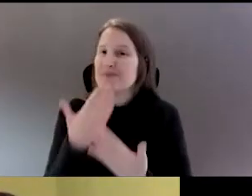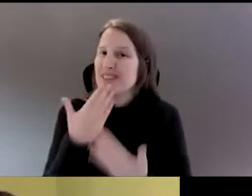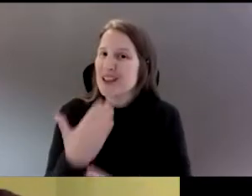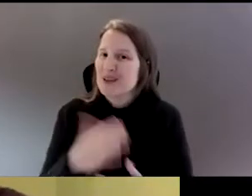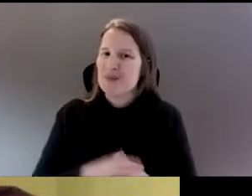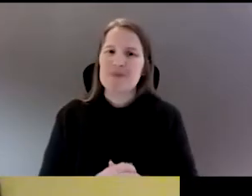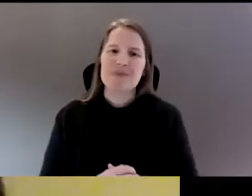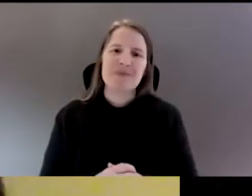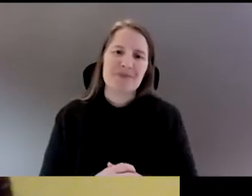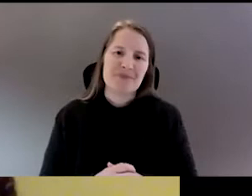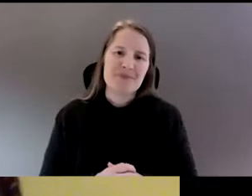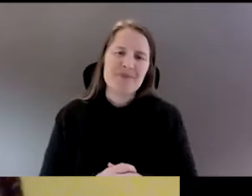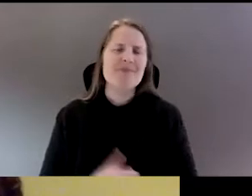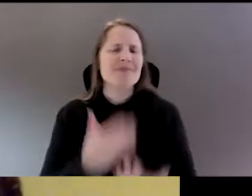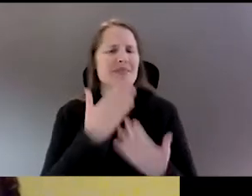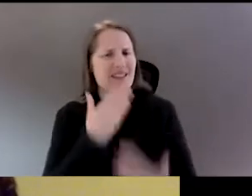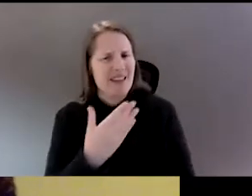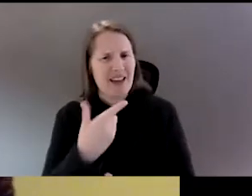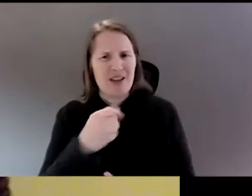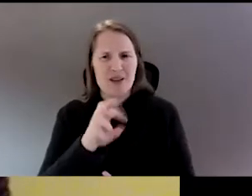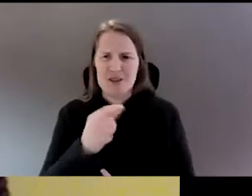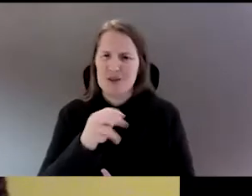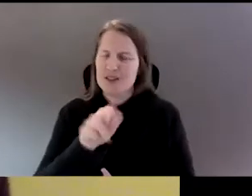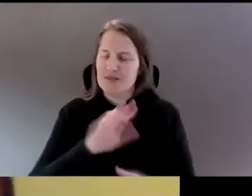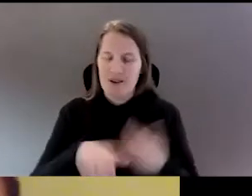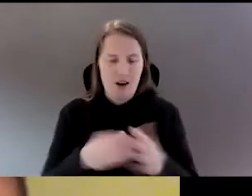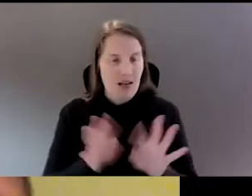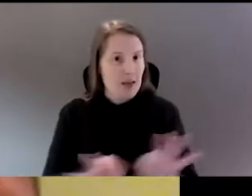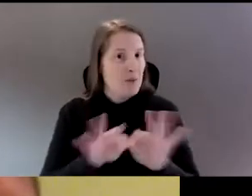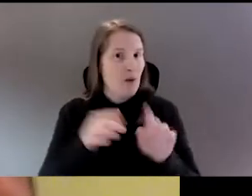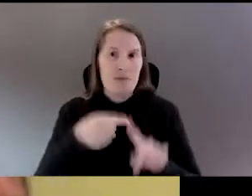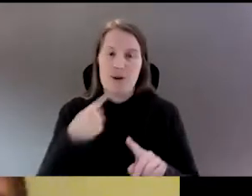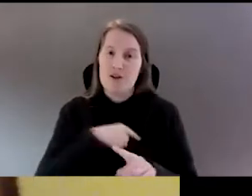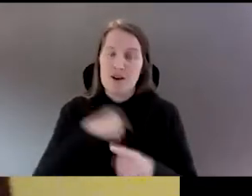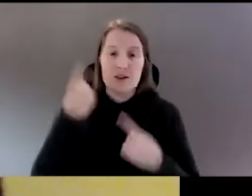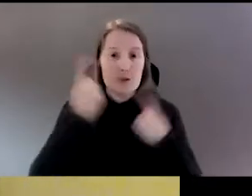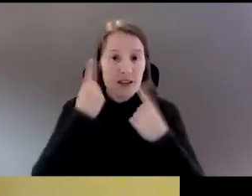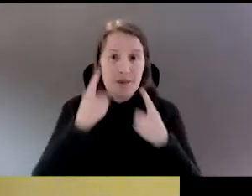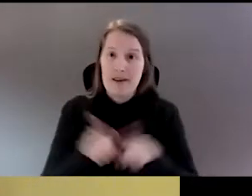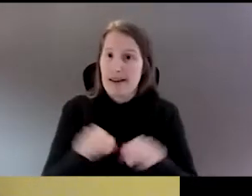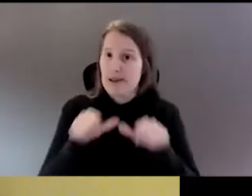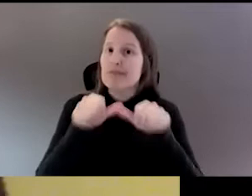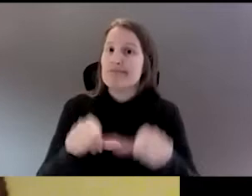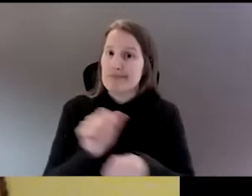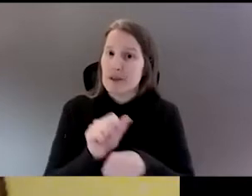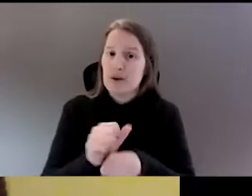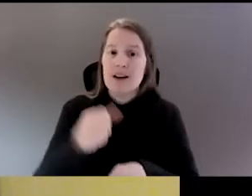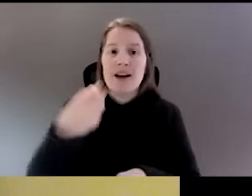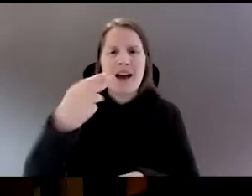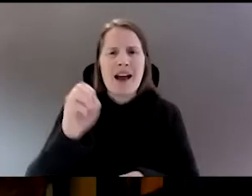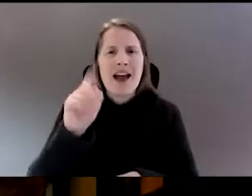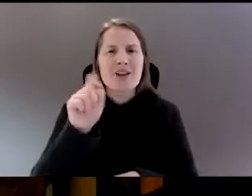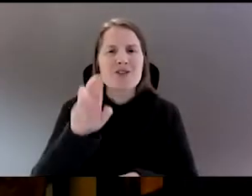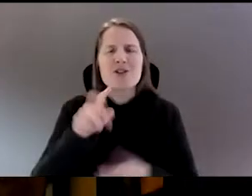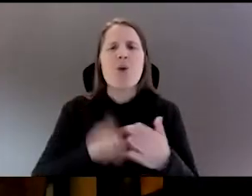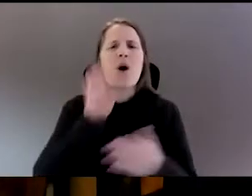Thank you, Georgina. All really important points for us to think about as we continue this work. Hector, what will you do in the next 10 years to